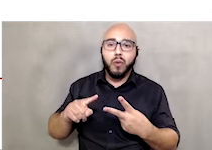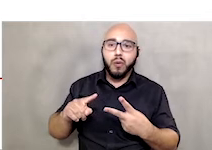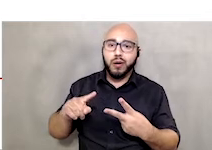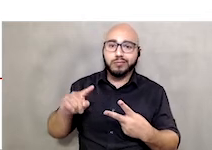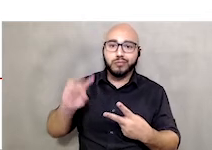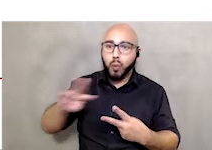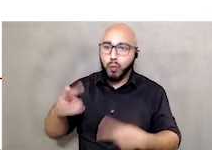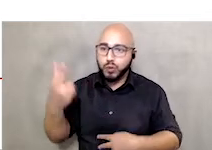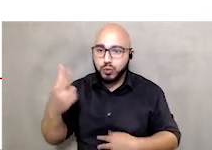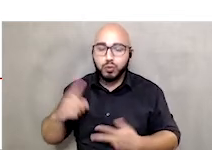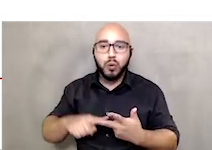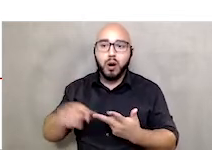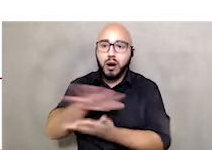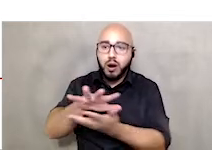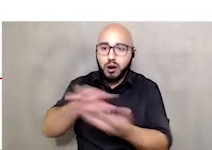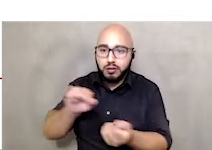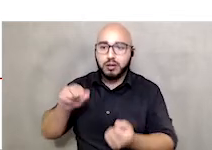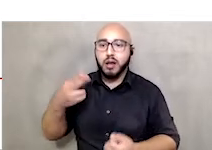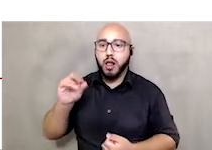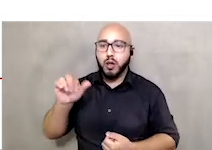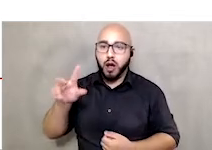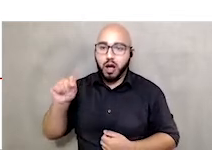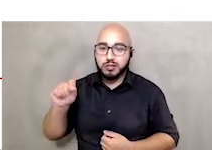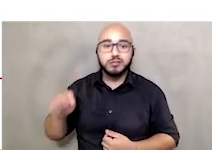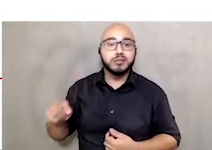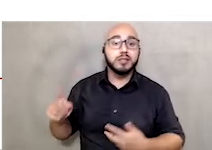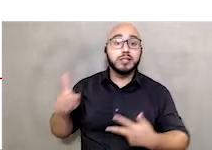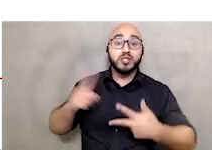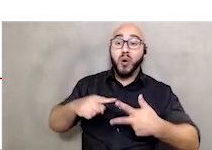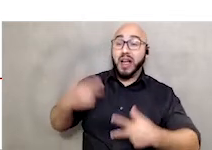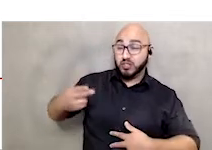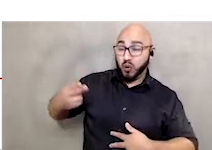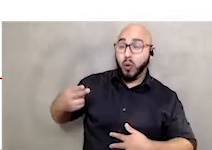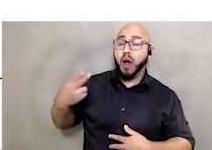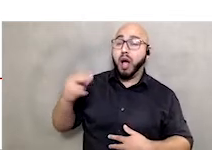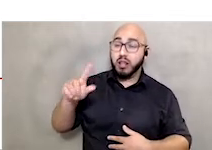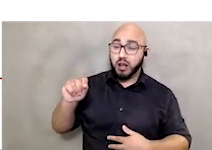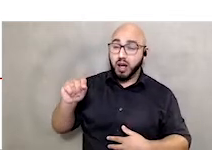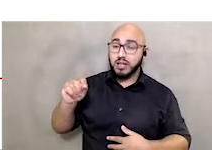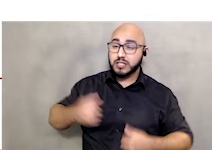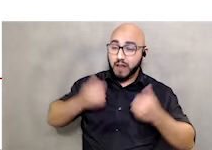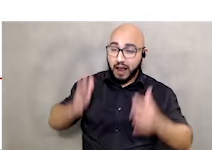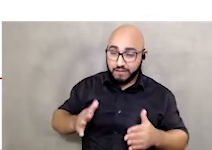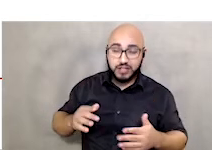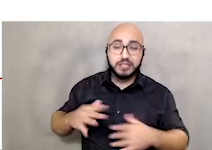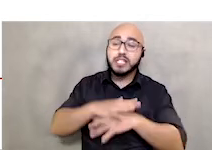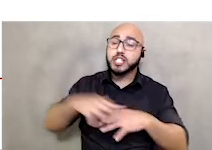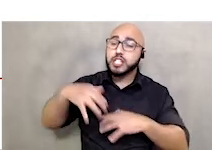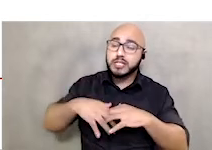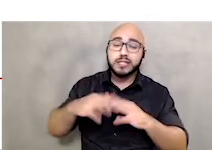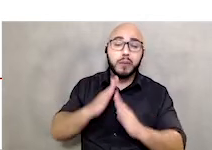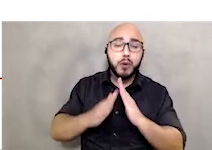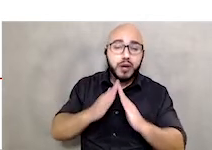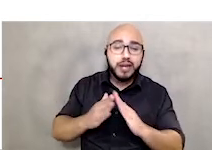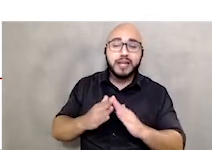in groups such as the children of Holocaust survivors, indigenous communities, and the sons of Civil